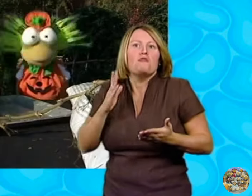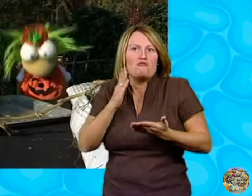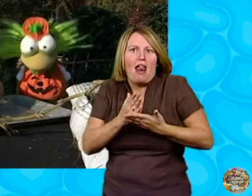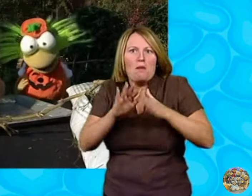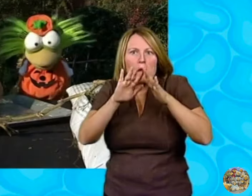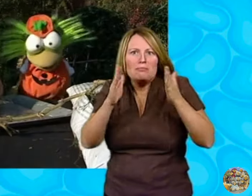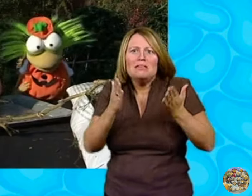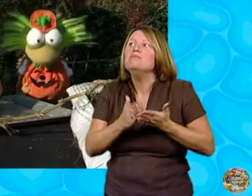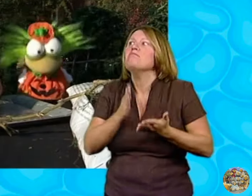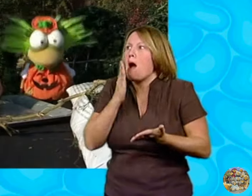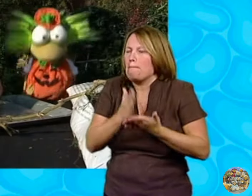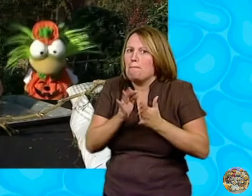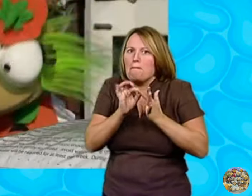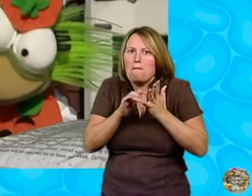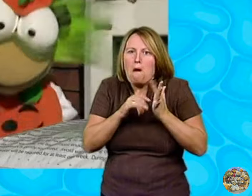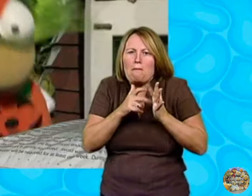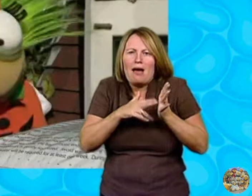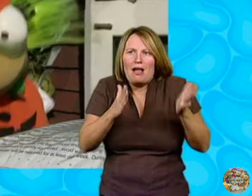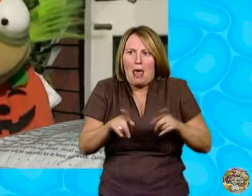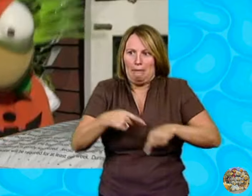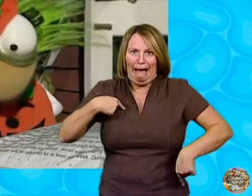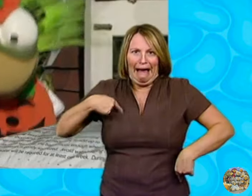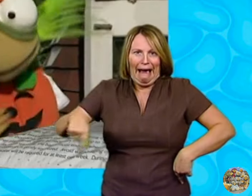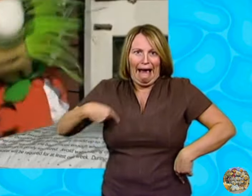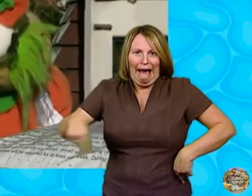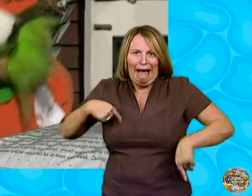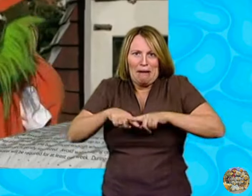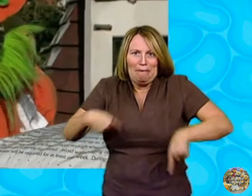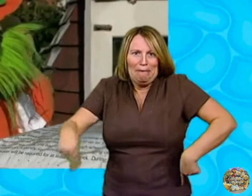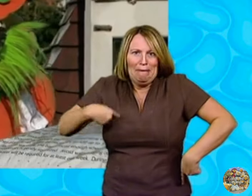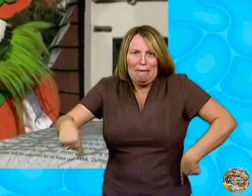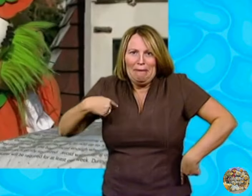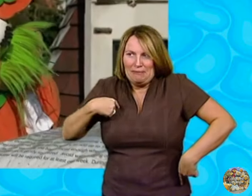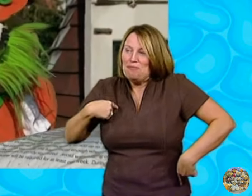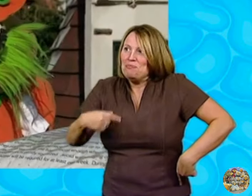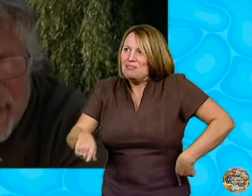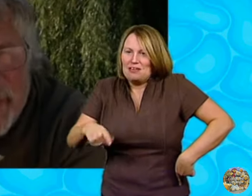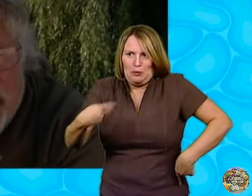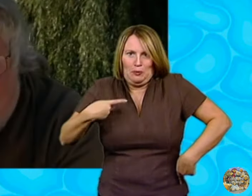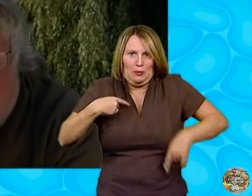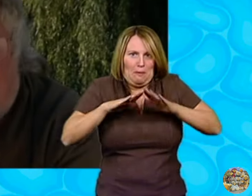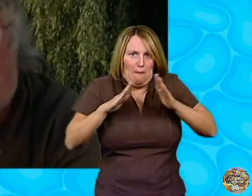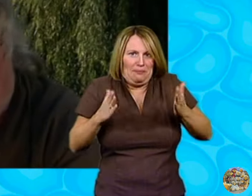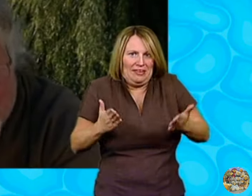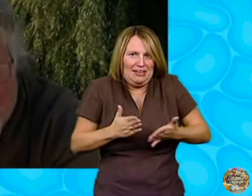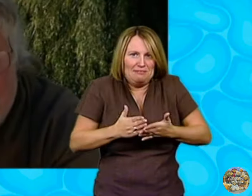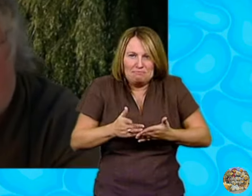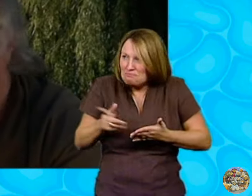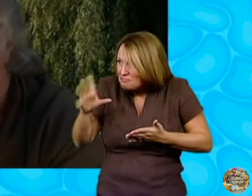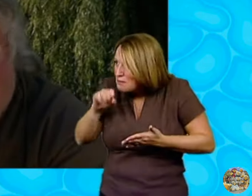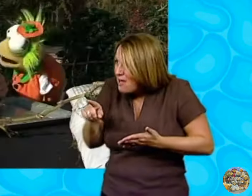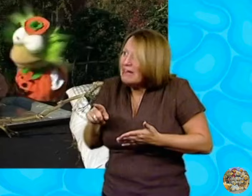is a pumpkin. Just like me. Yeah. And what's more, it's our pumpkin. Do you remember some?